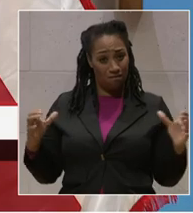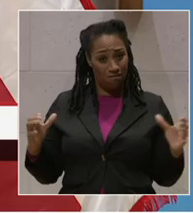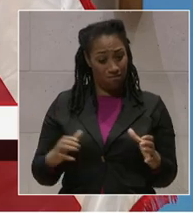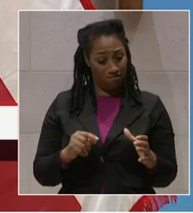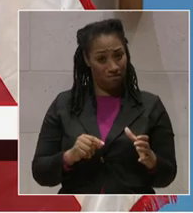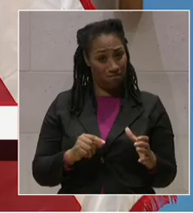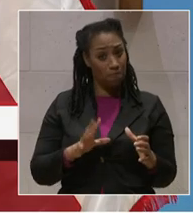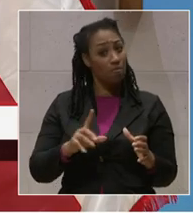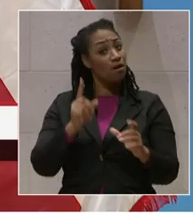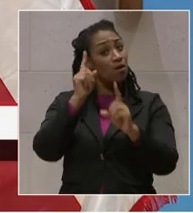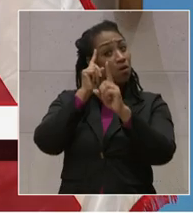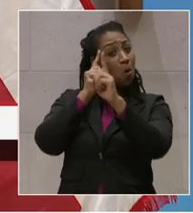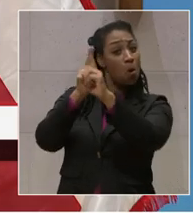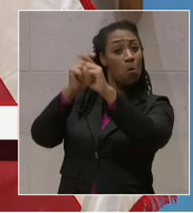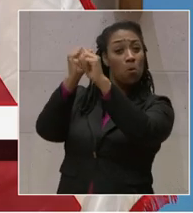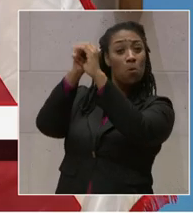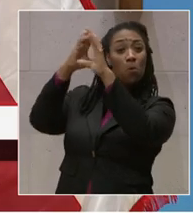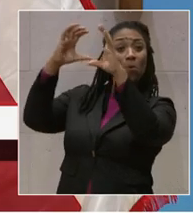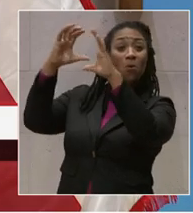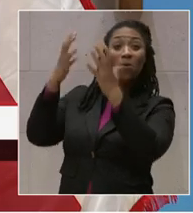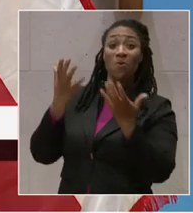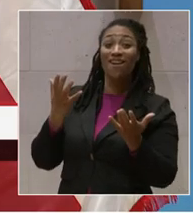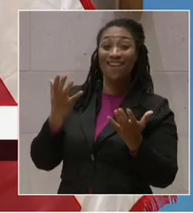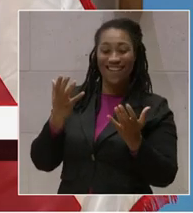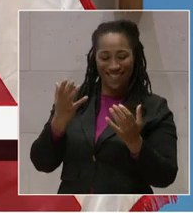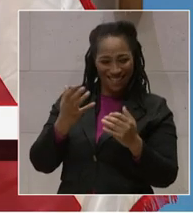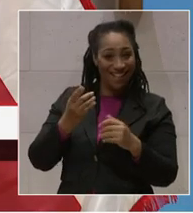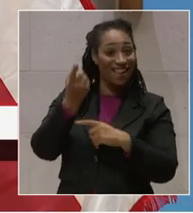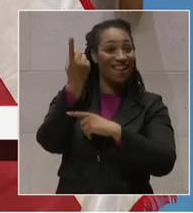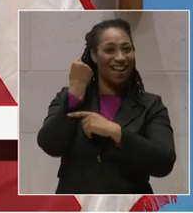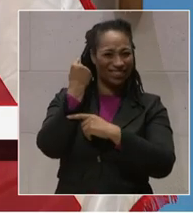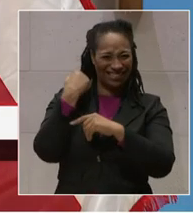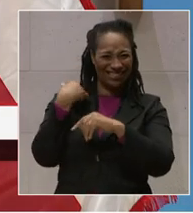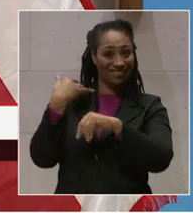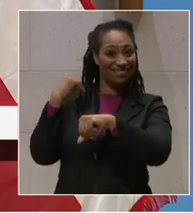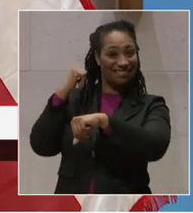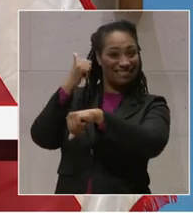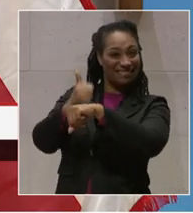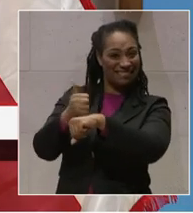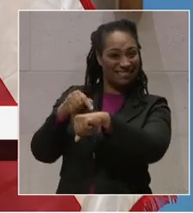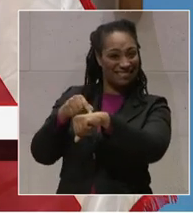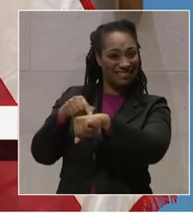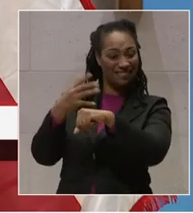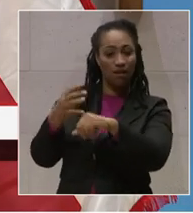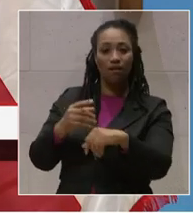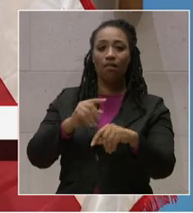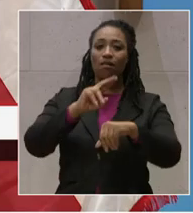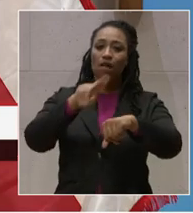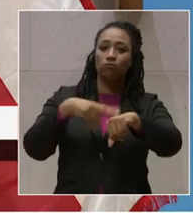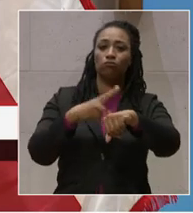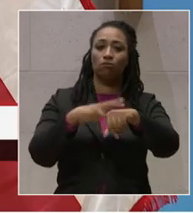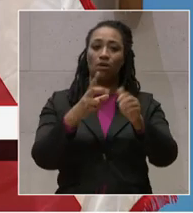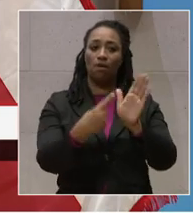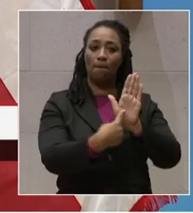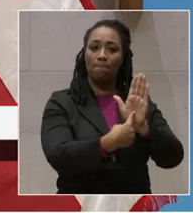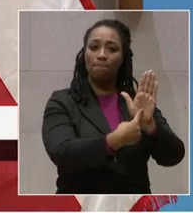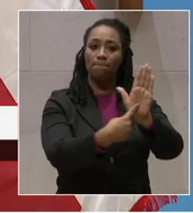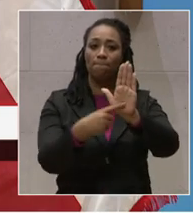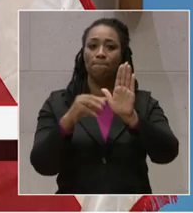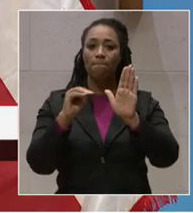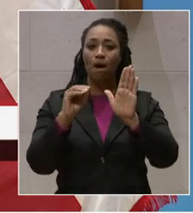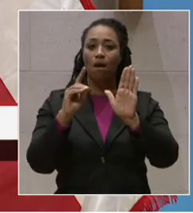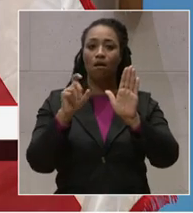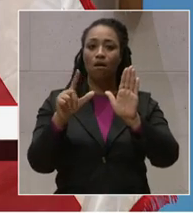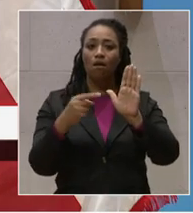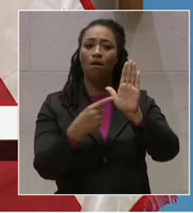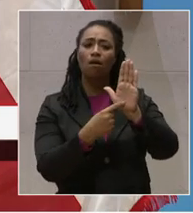is a national model that really focus on getting locally driven solutions